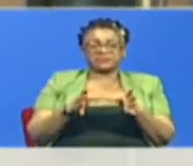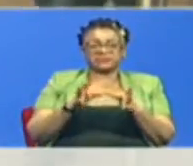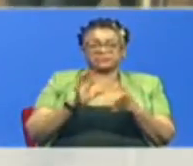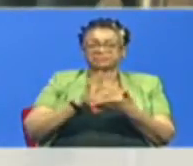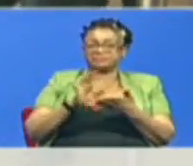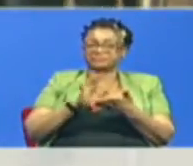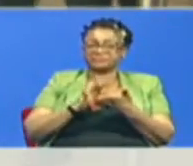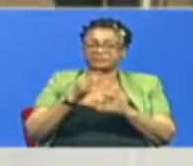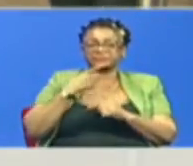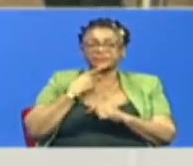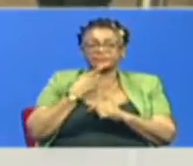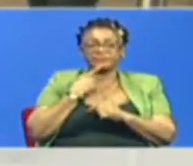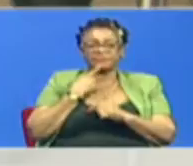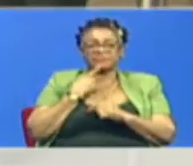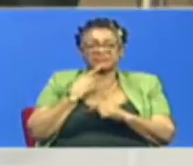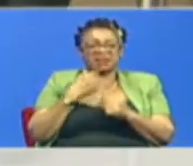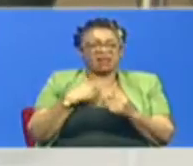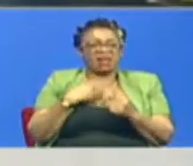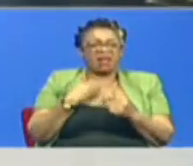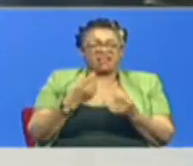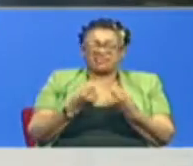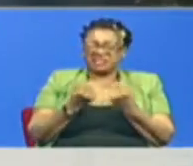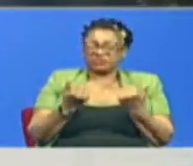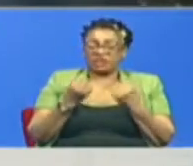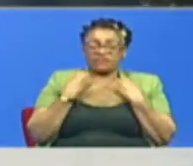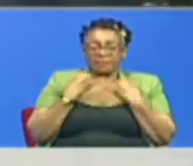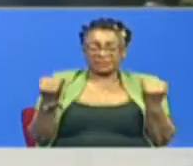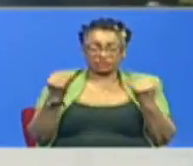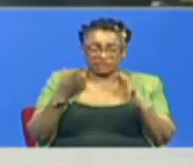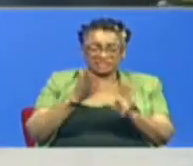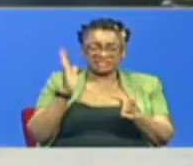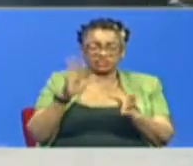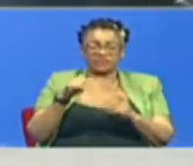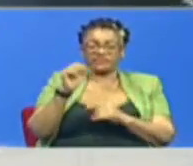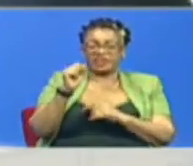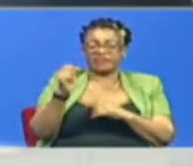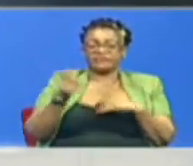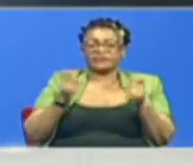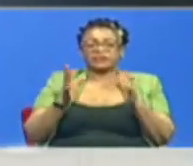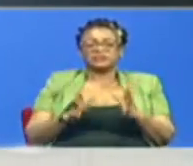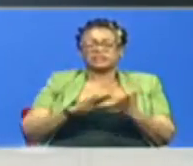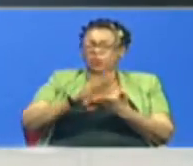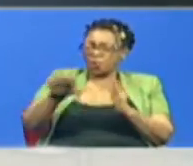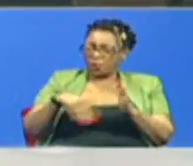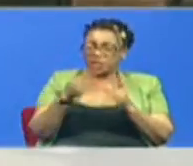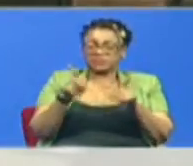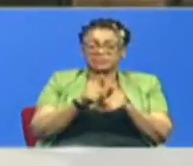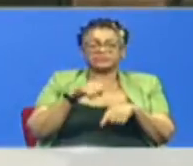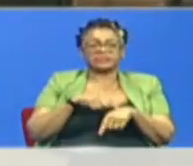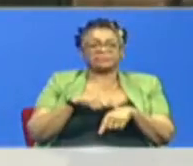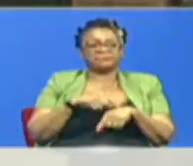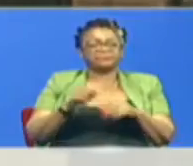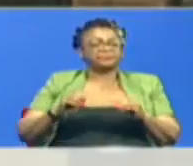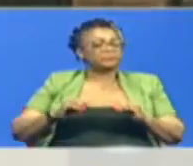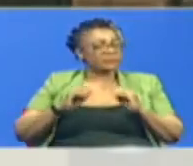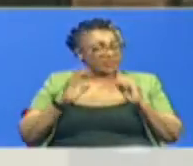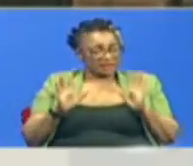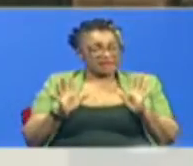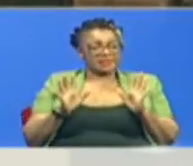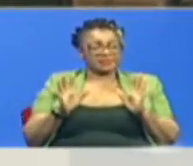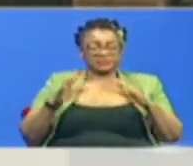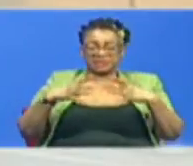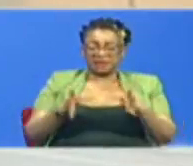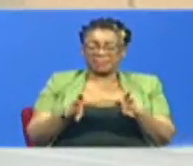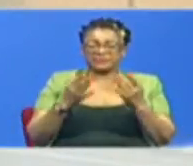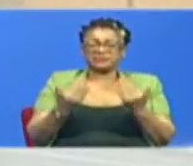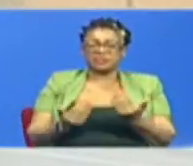Bore, gives little information about the resignation of 5 directors all at once. It is clear that the company is